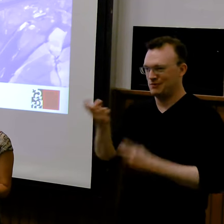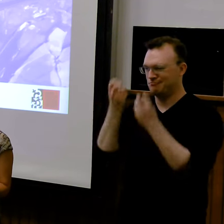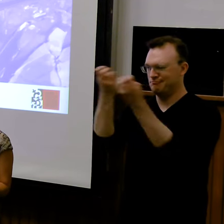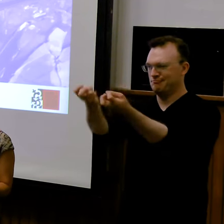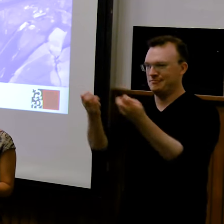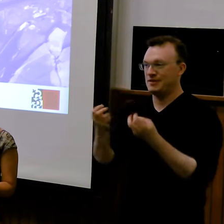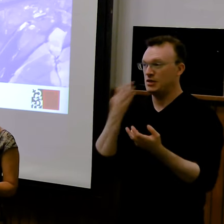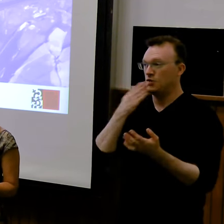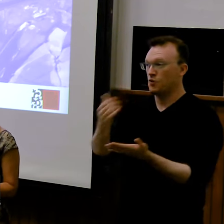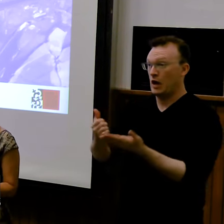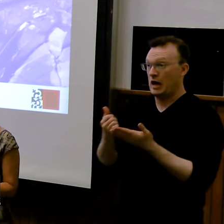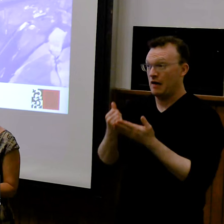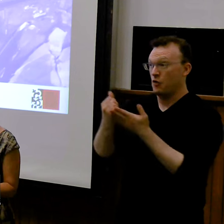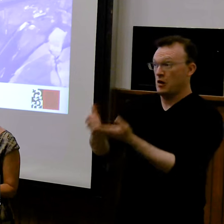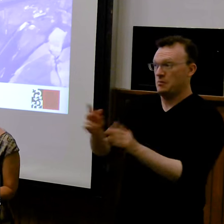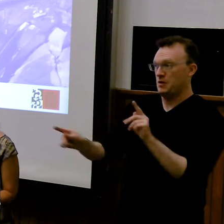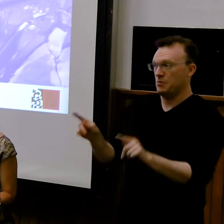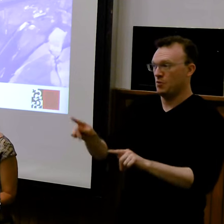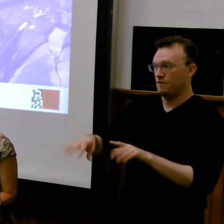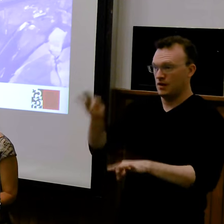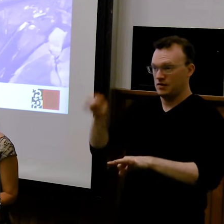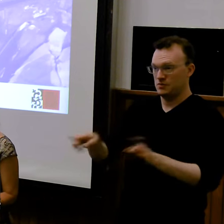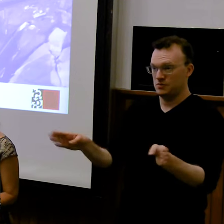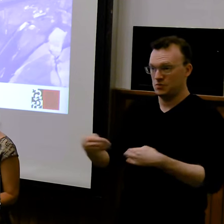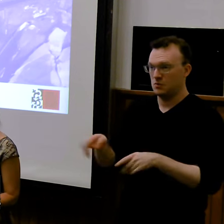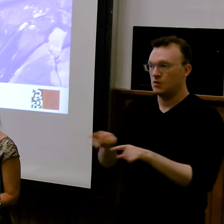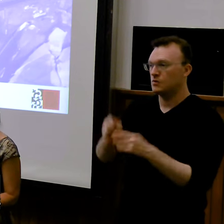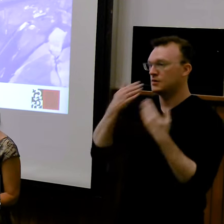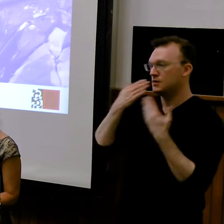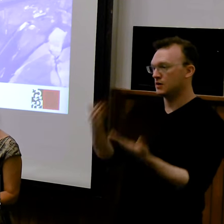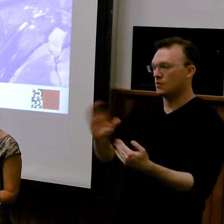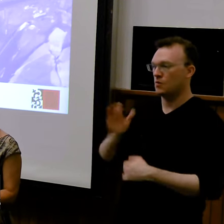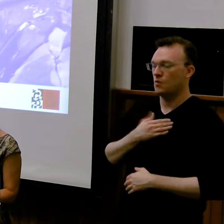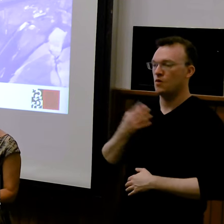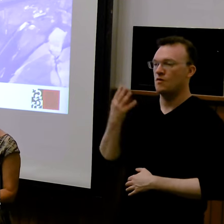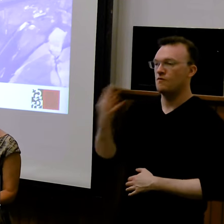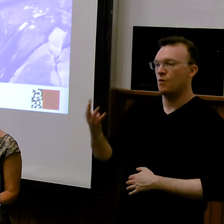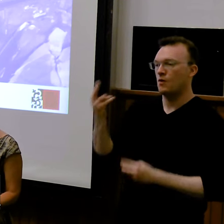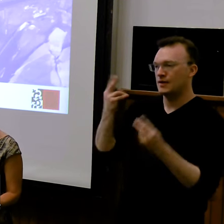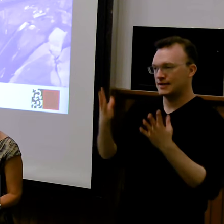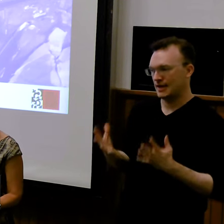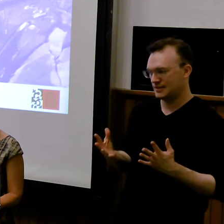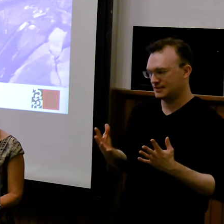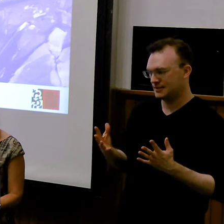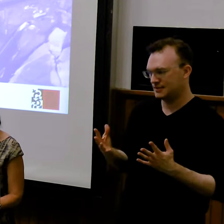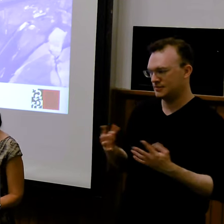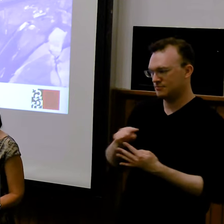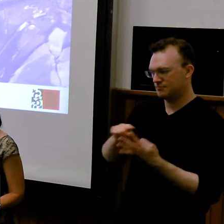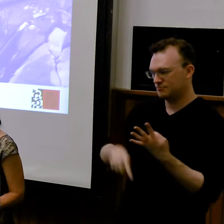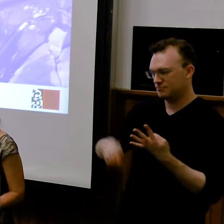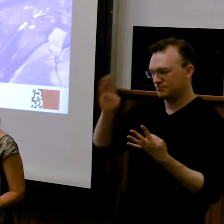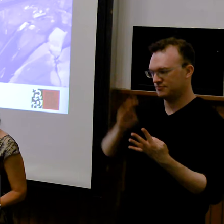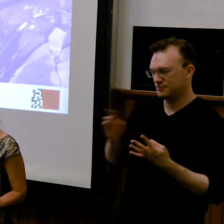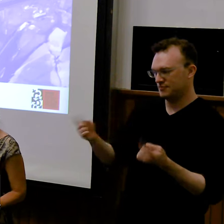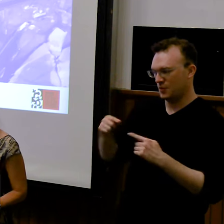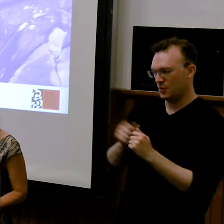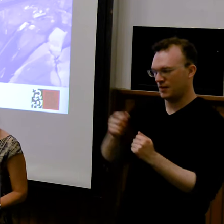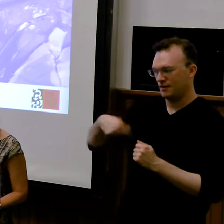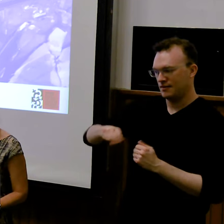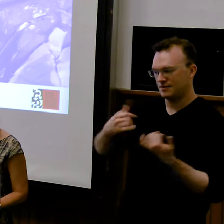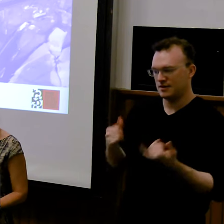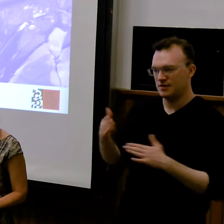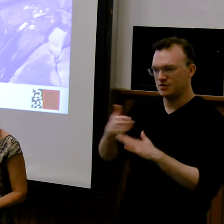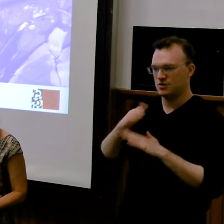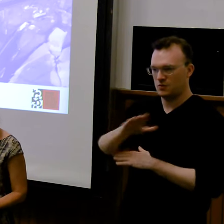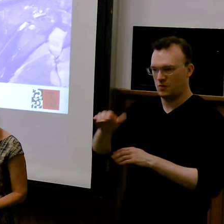room tonight. And then finally, I want to thank our four guests for being here with us today and sharing